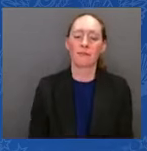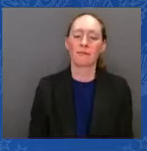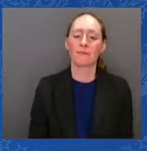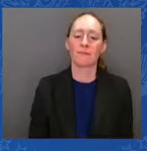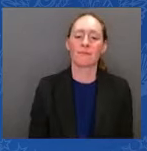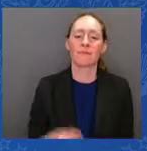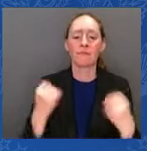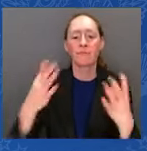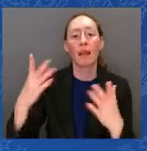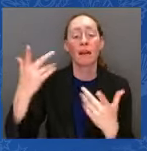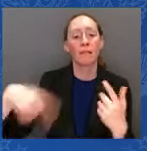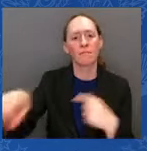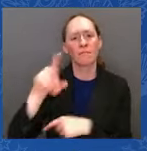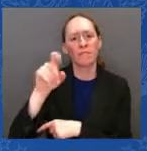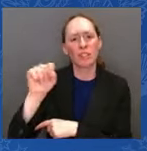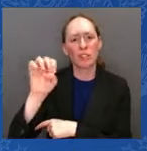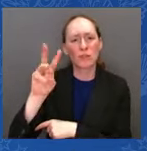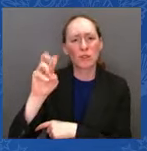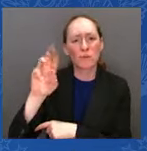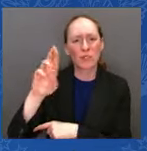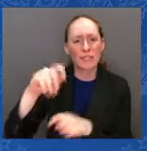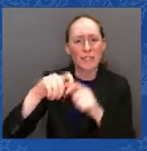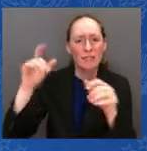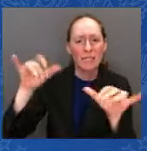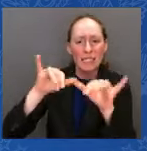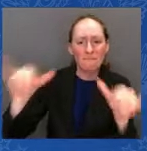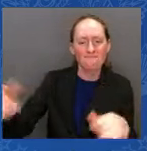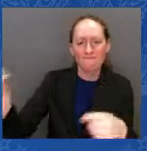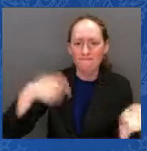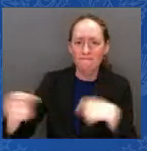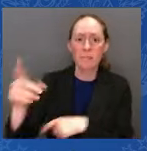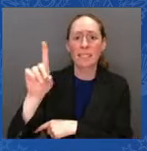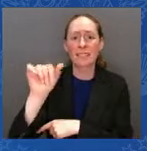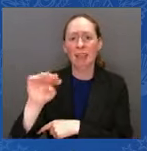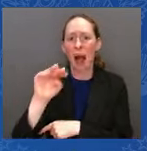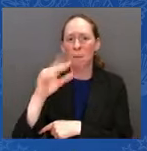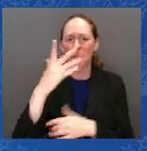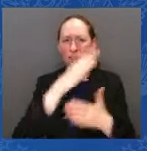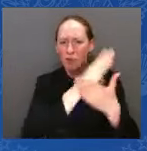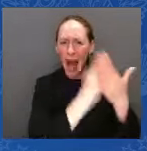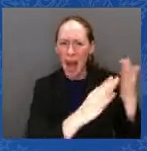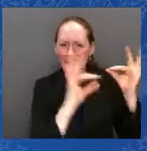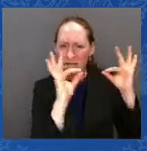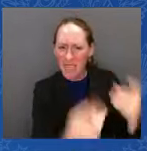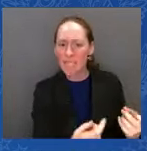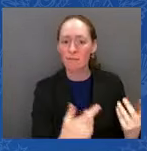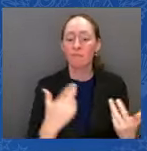so much more. I signed the CHIPS and Science Act, which I felt very strongly about,